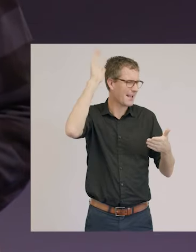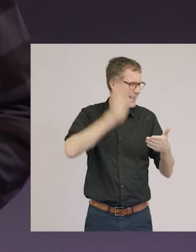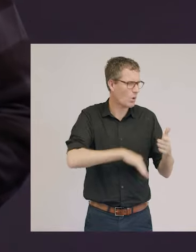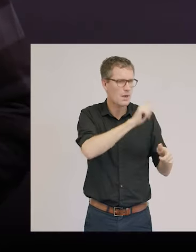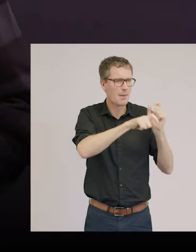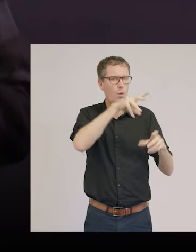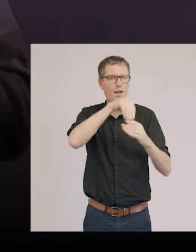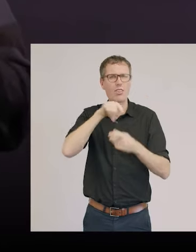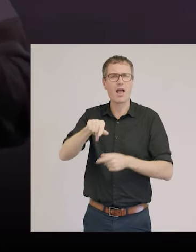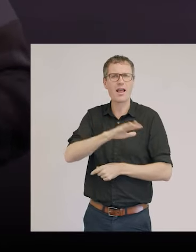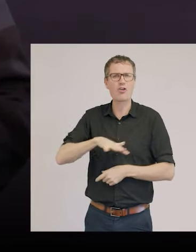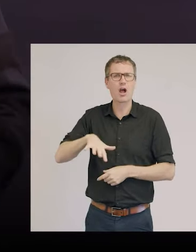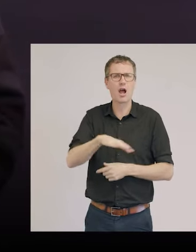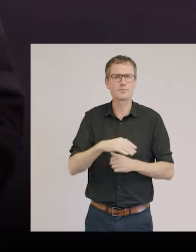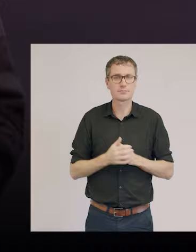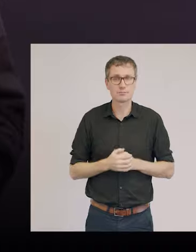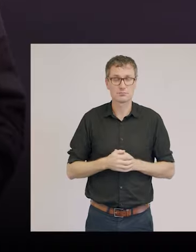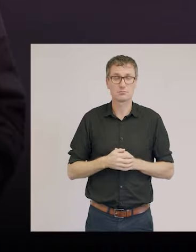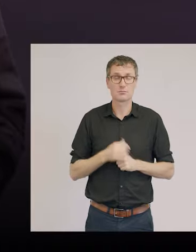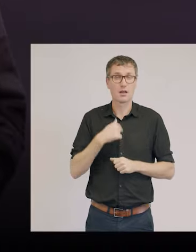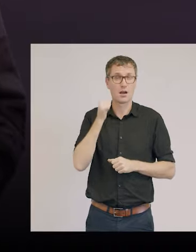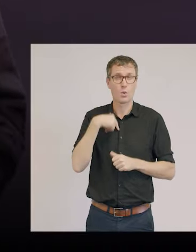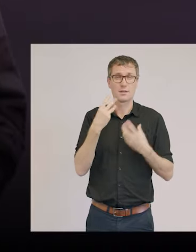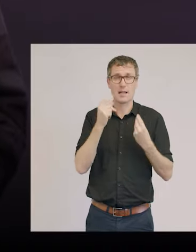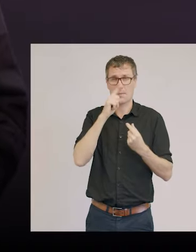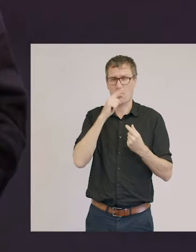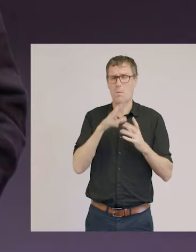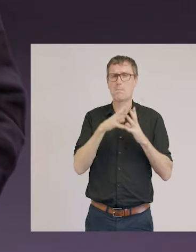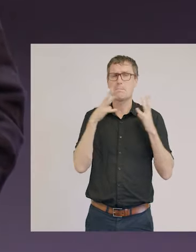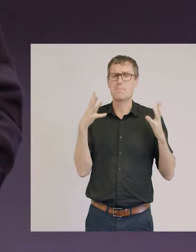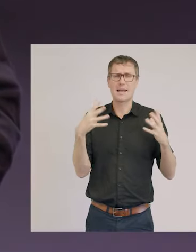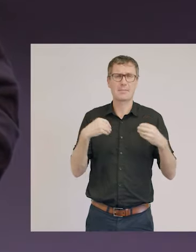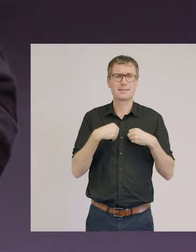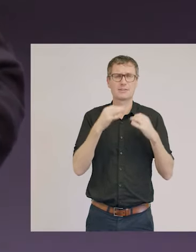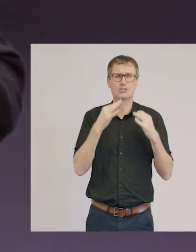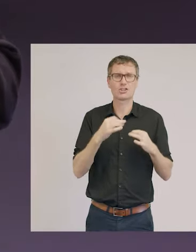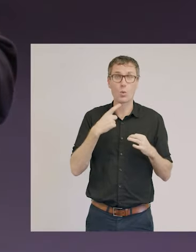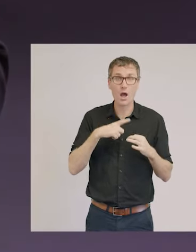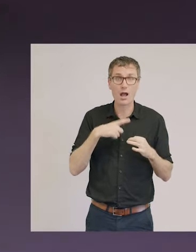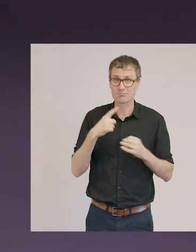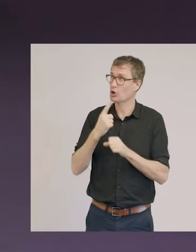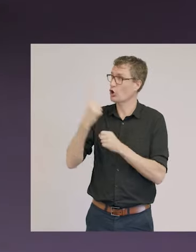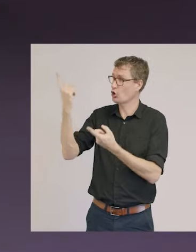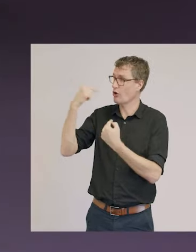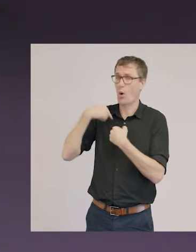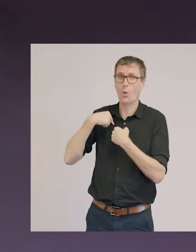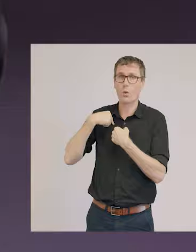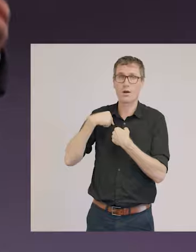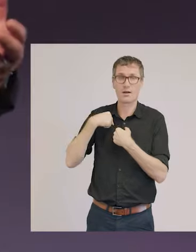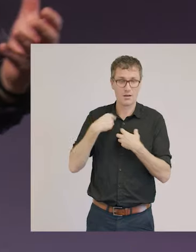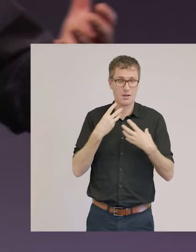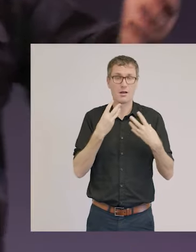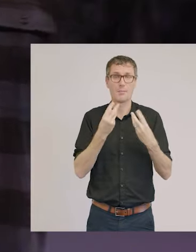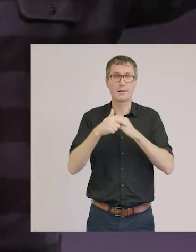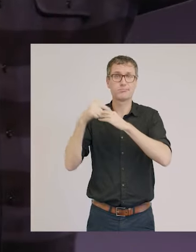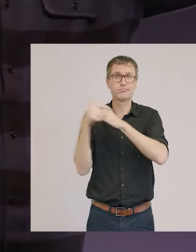us. Check with experts in the field. Sometimes I've known people who've made these huge